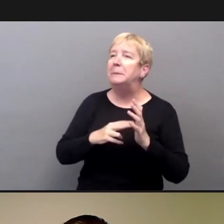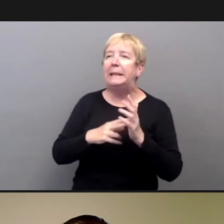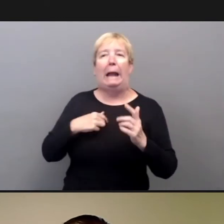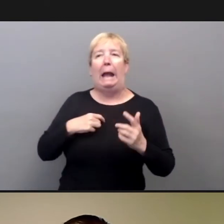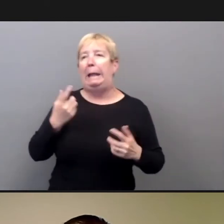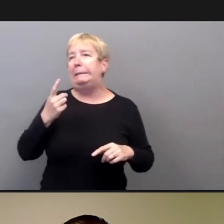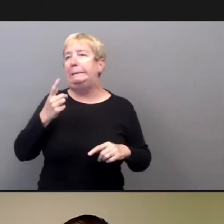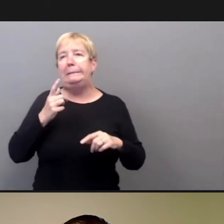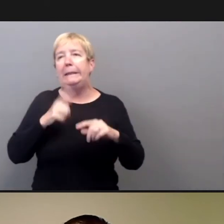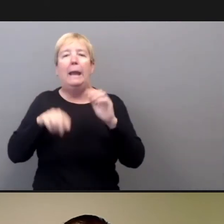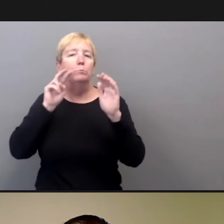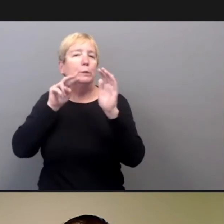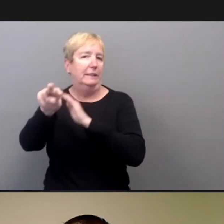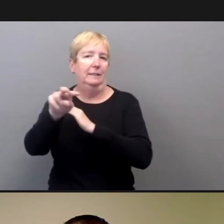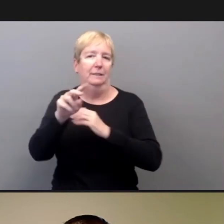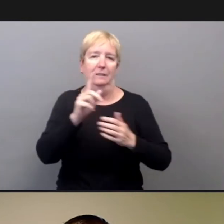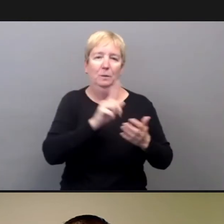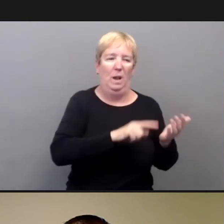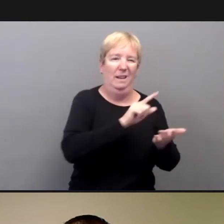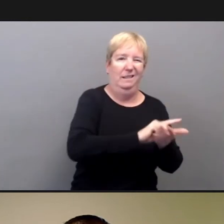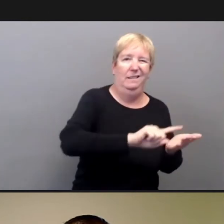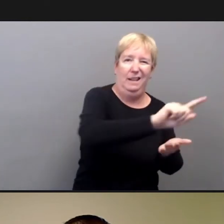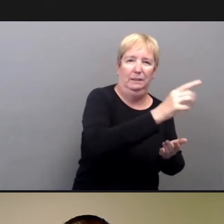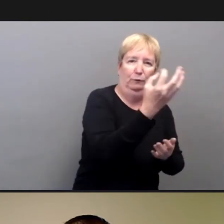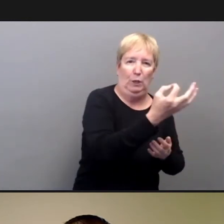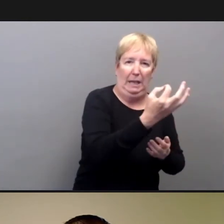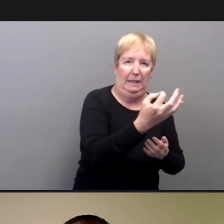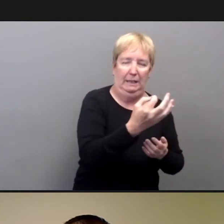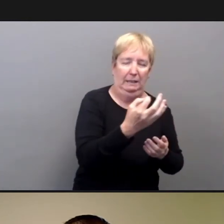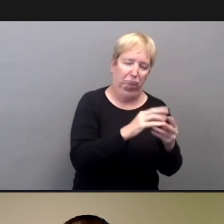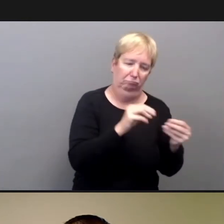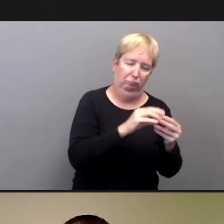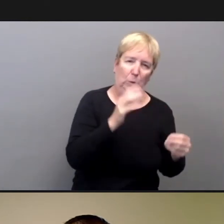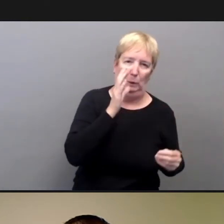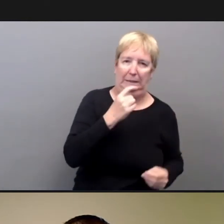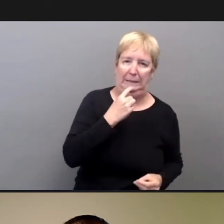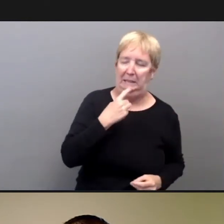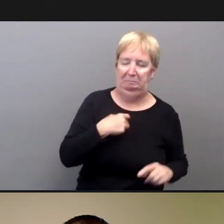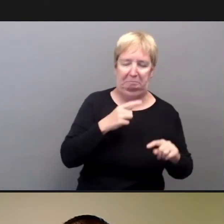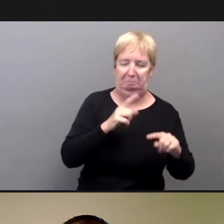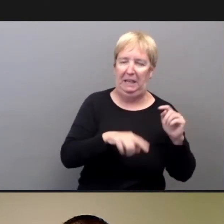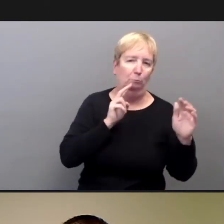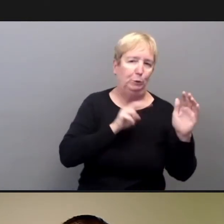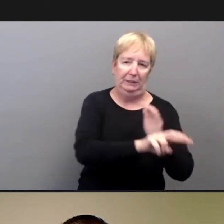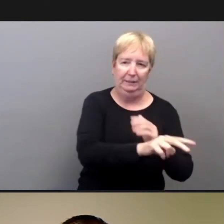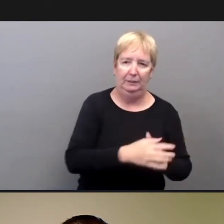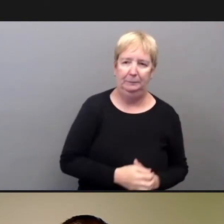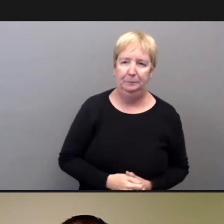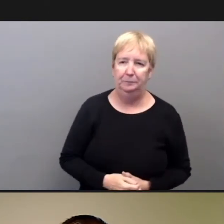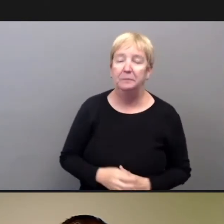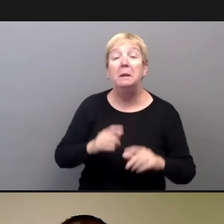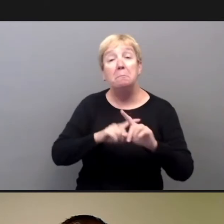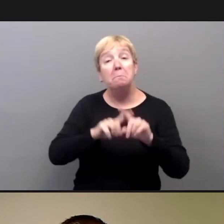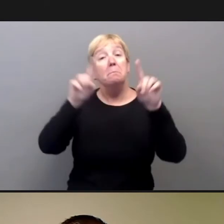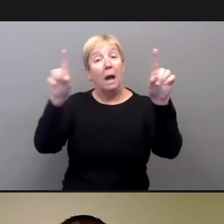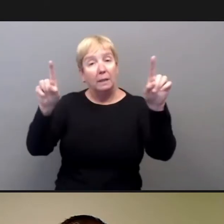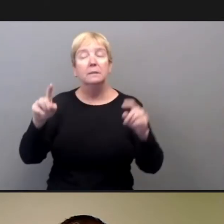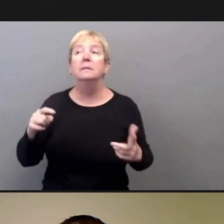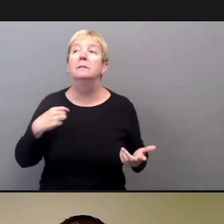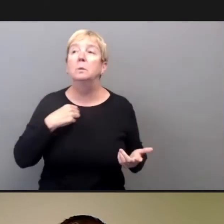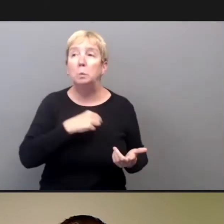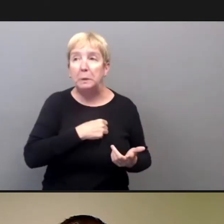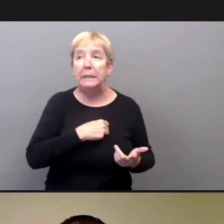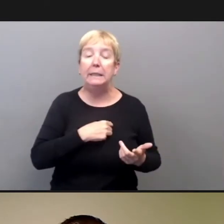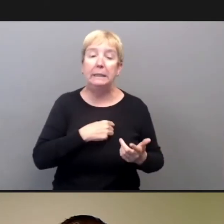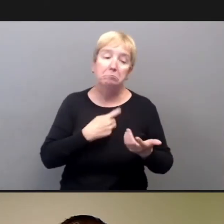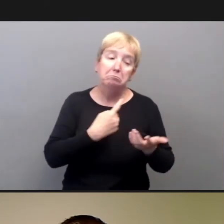for the public health order for next Friday, but at this point, but we always talk at length about are there things we could do that